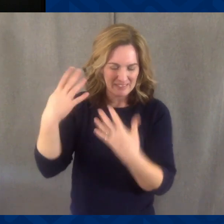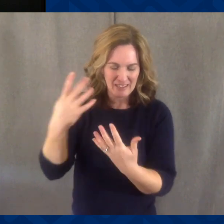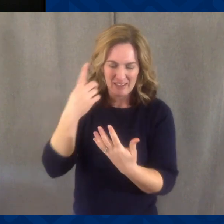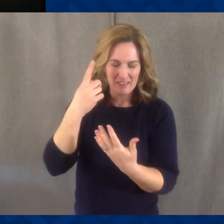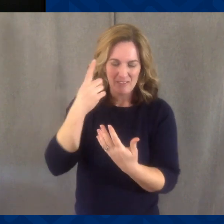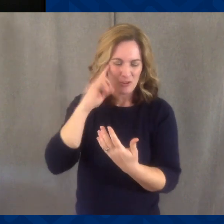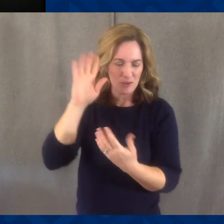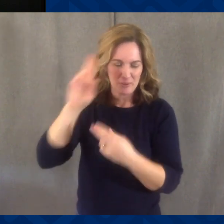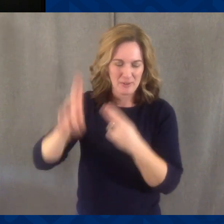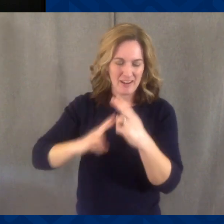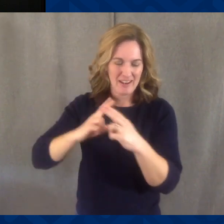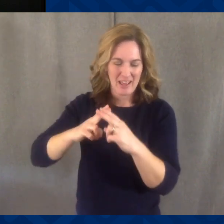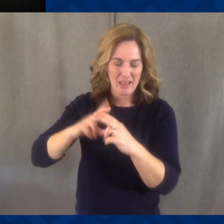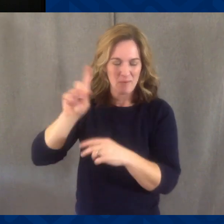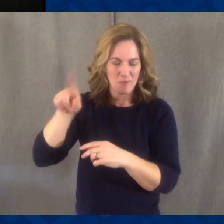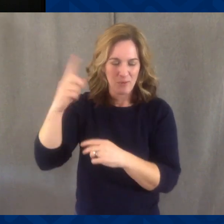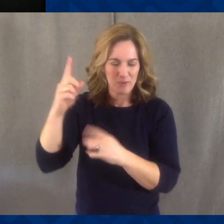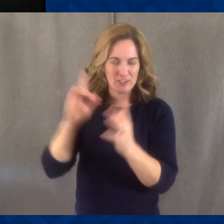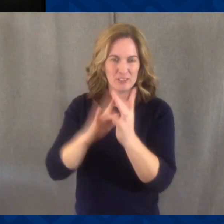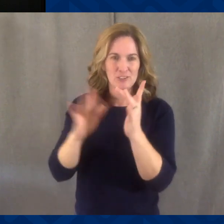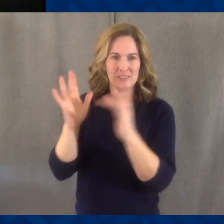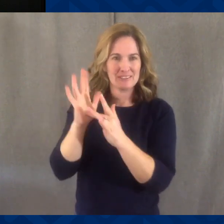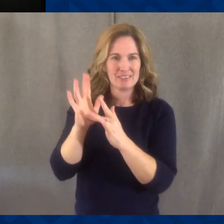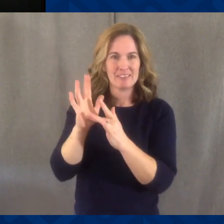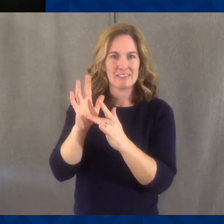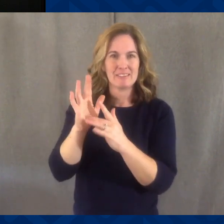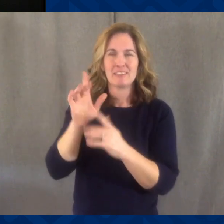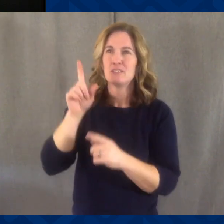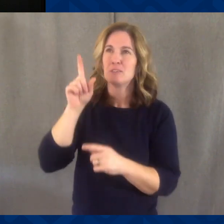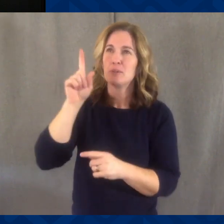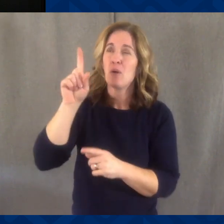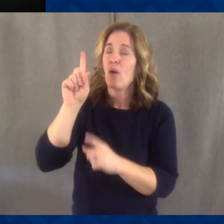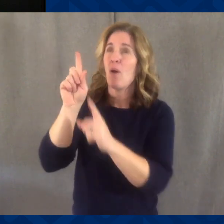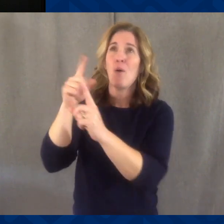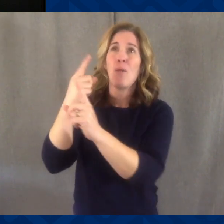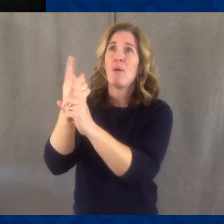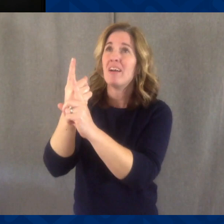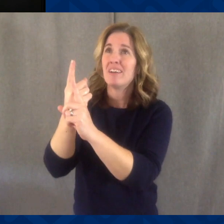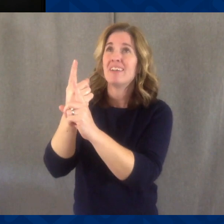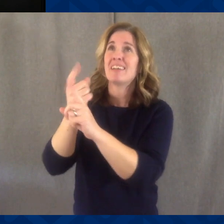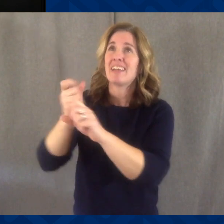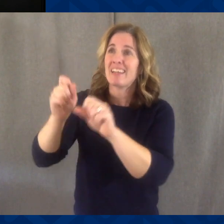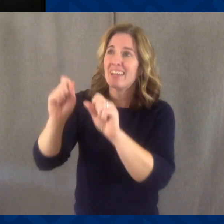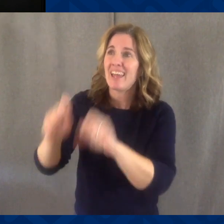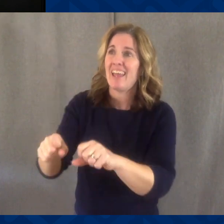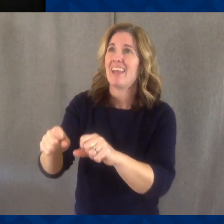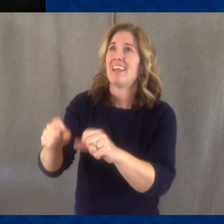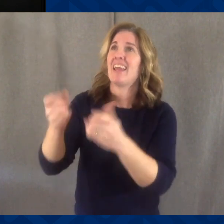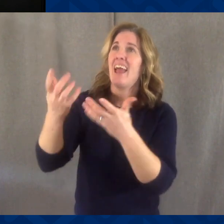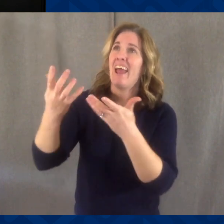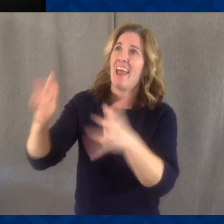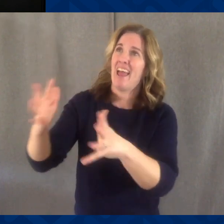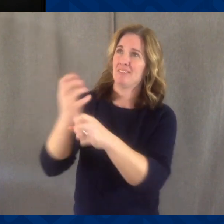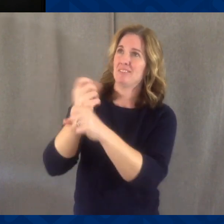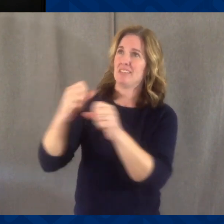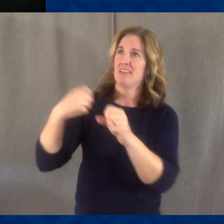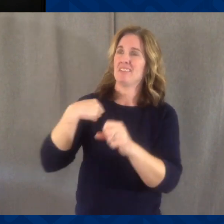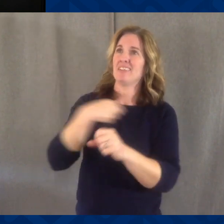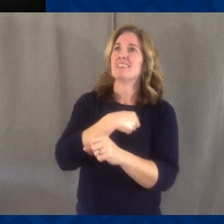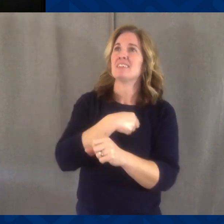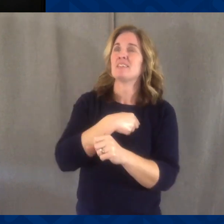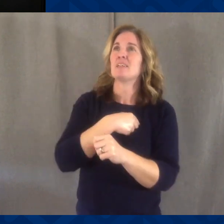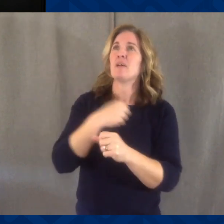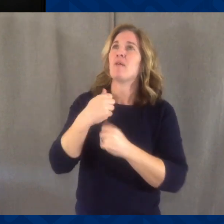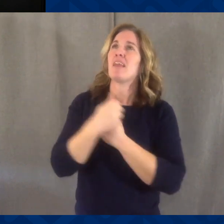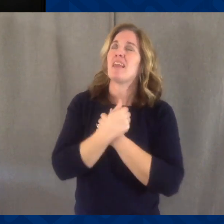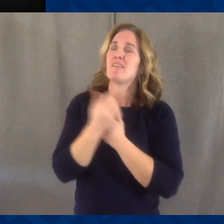Jesus, because you alone can and have saved us. We love you, Lord. And it's